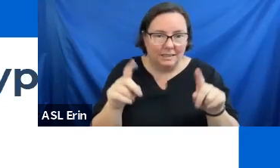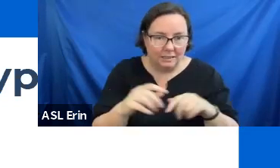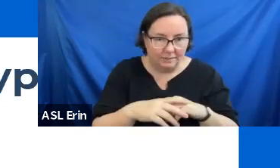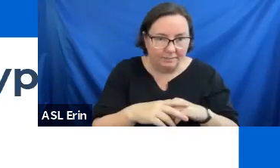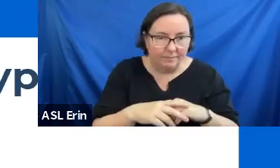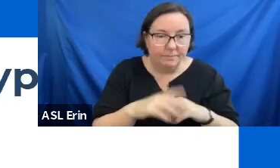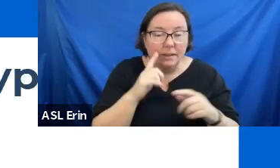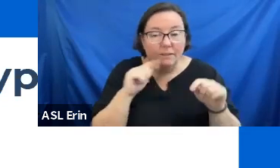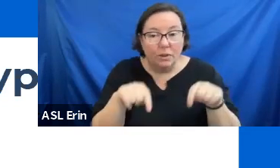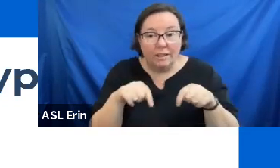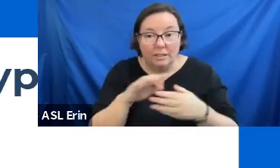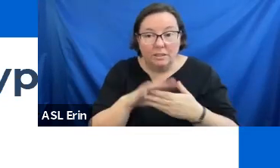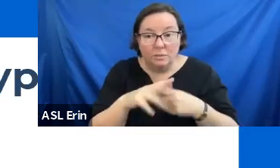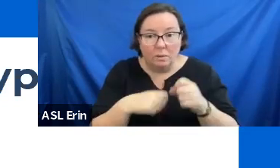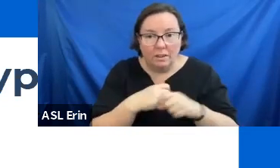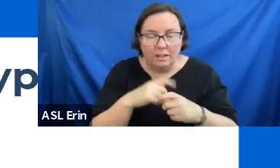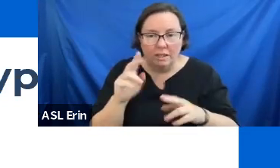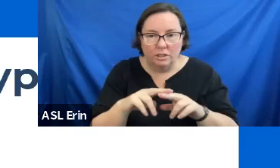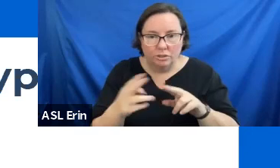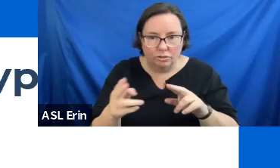then for this school year, we see the drop to